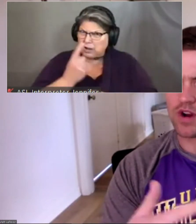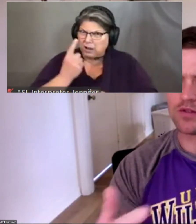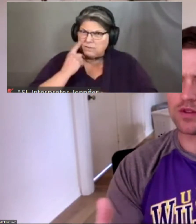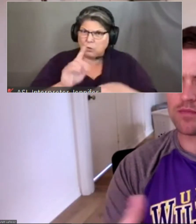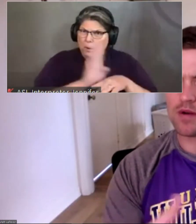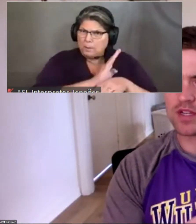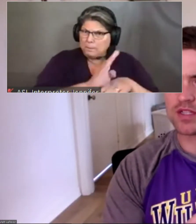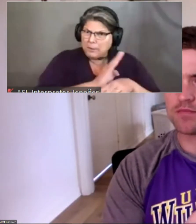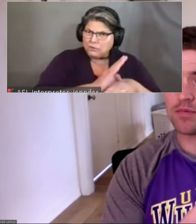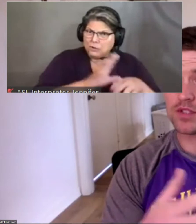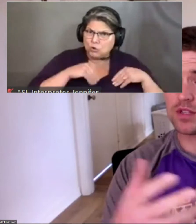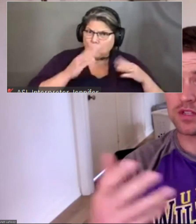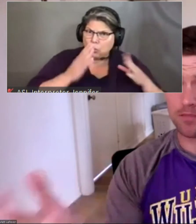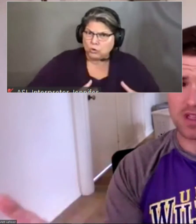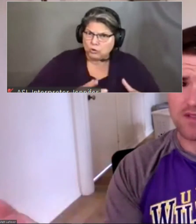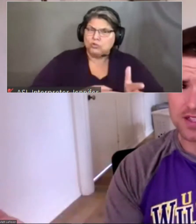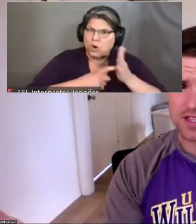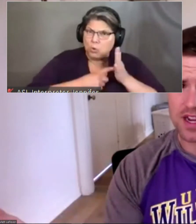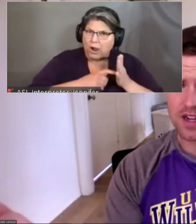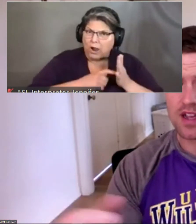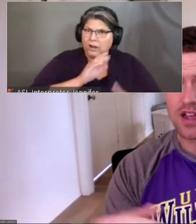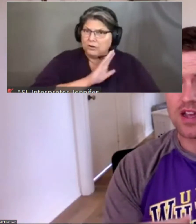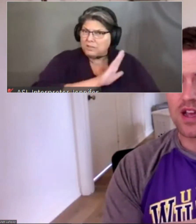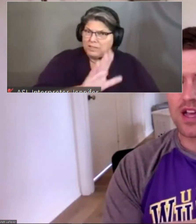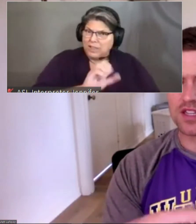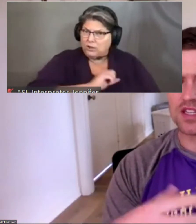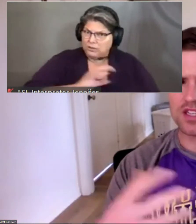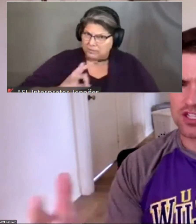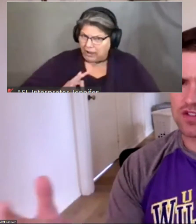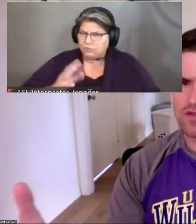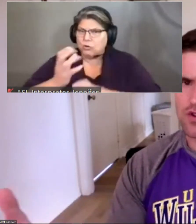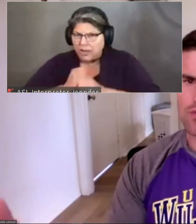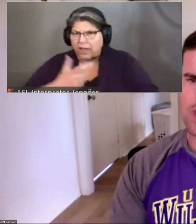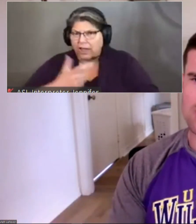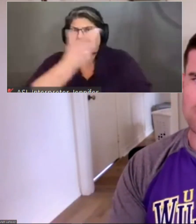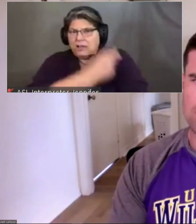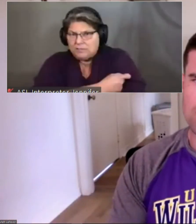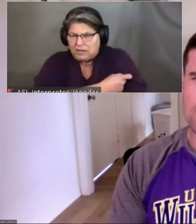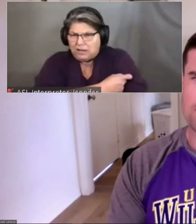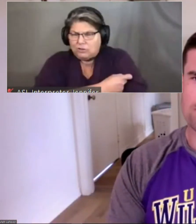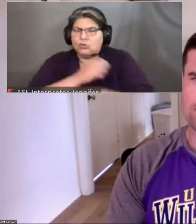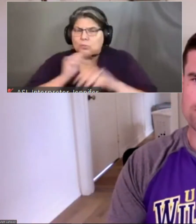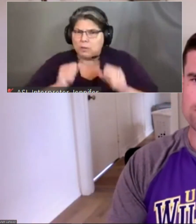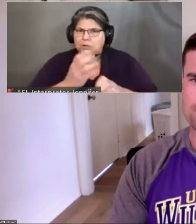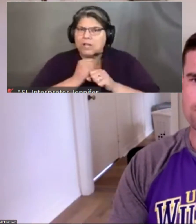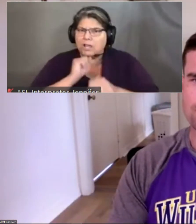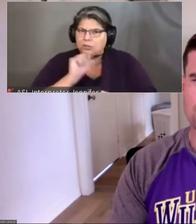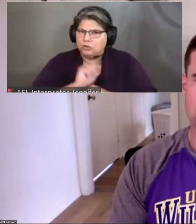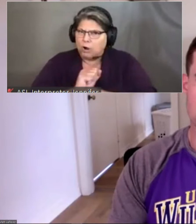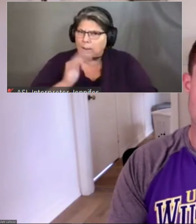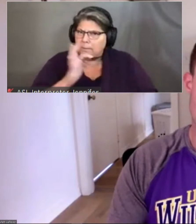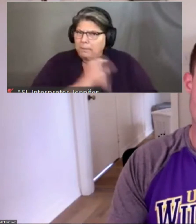work directly with the public to be vaccinated as a condition for re-employment?